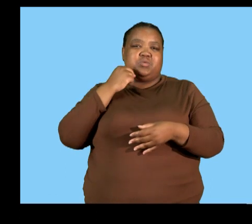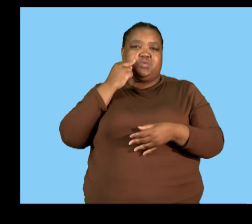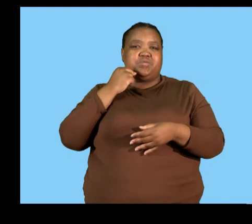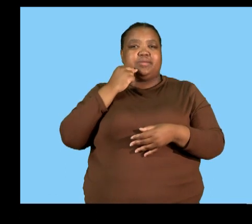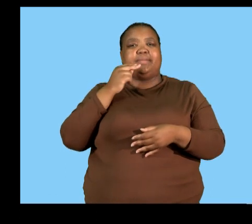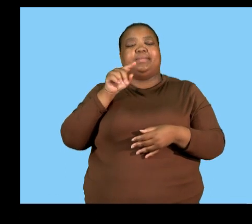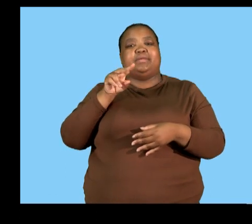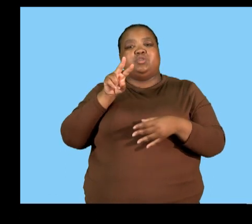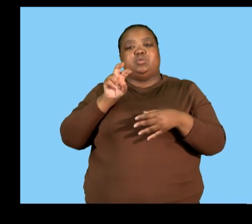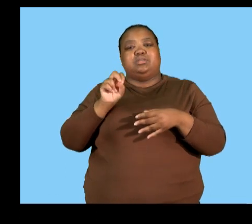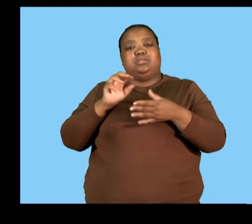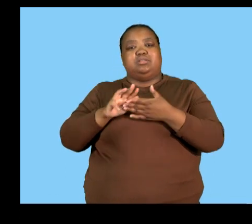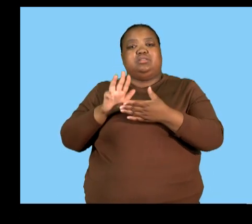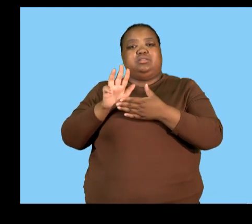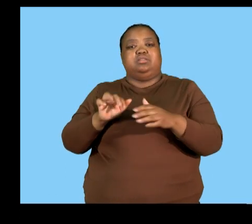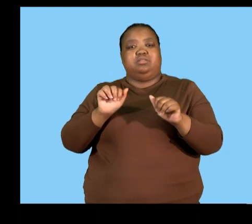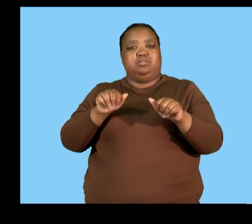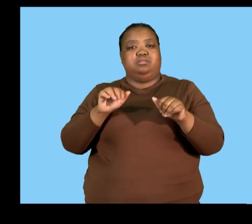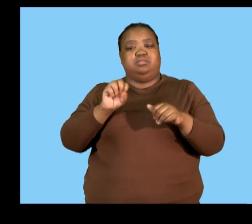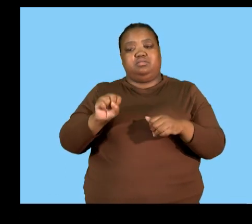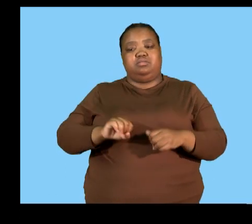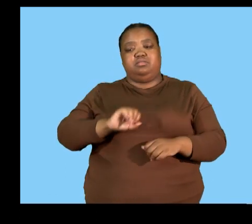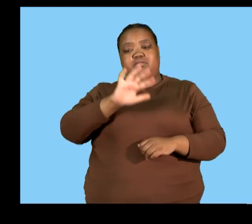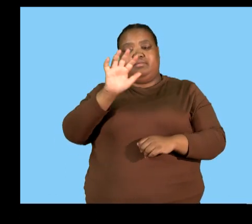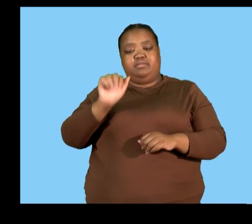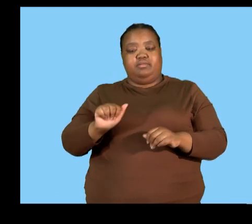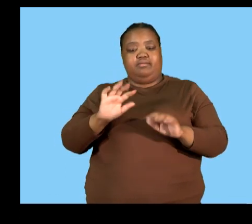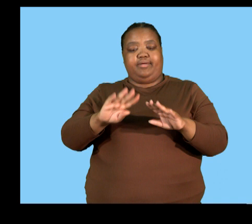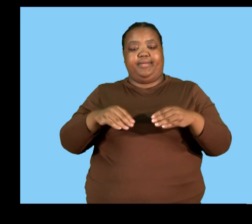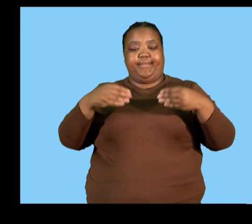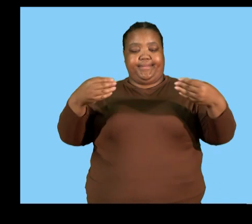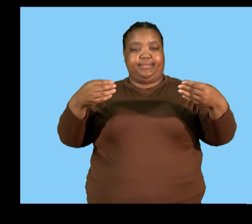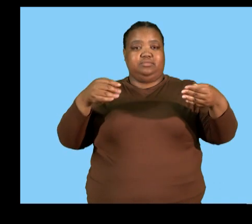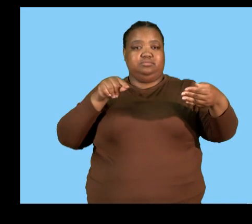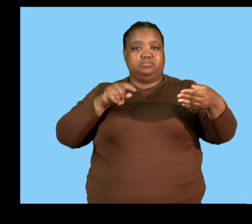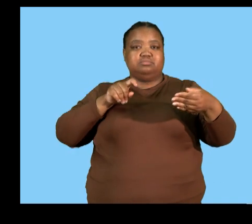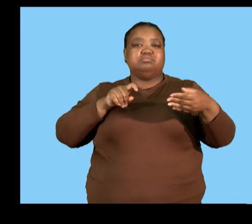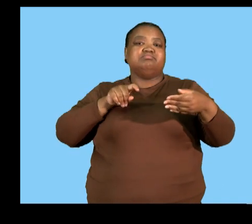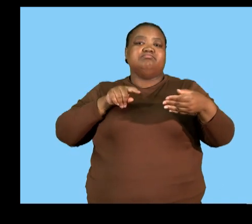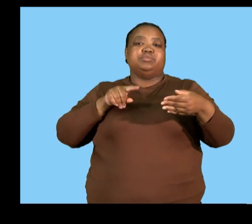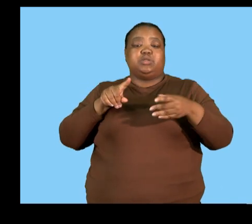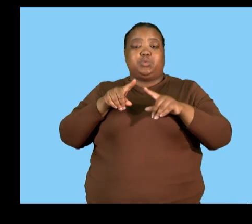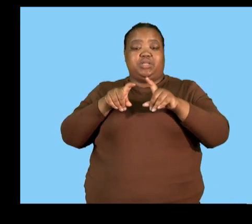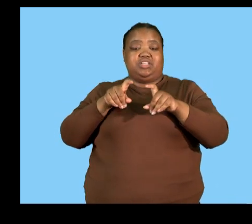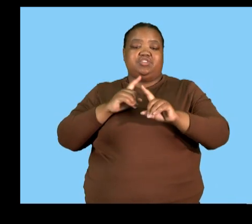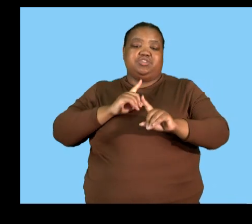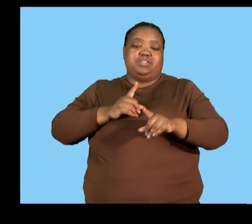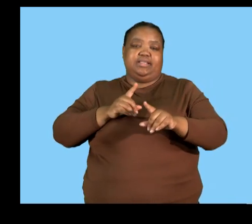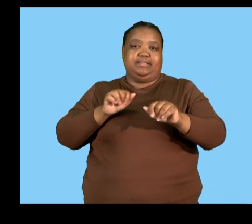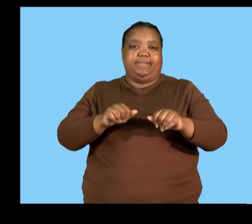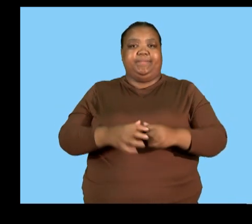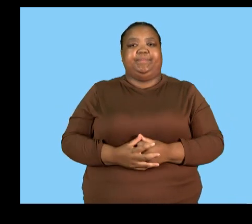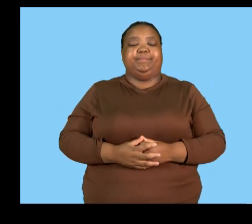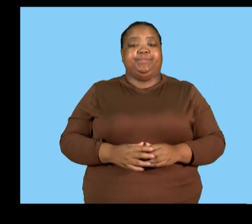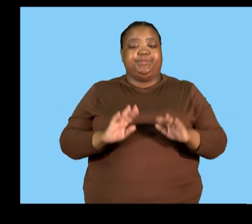at question 2.1. Use the map of South Africa to answer the questions that follow. So this is the map given